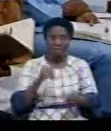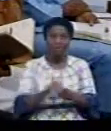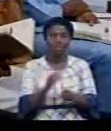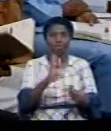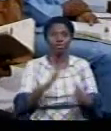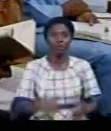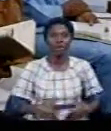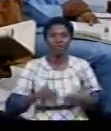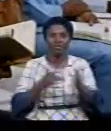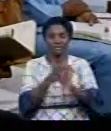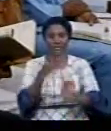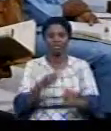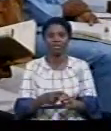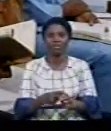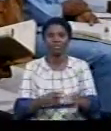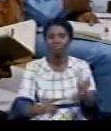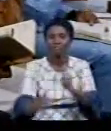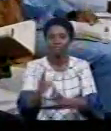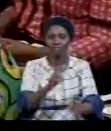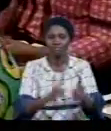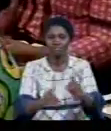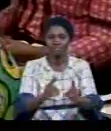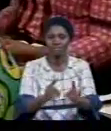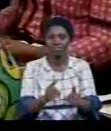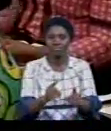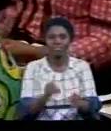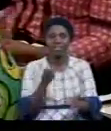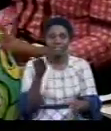There'll be calm in my life.